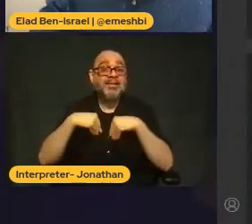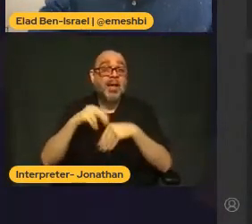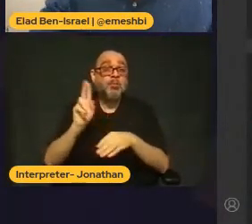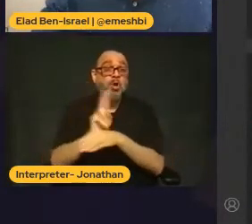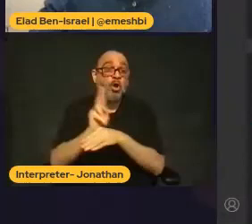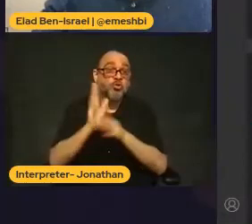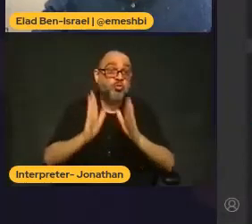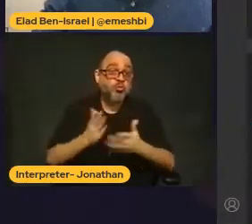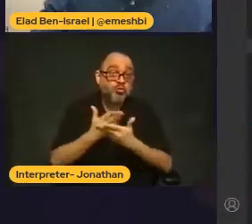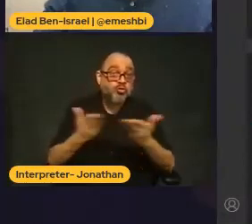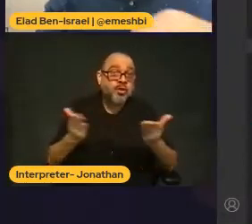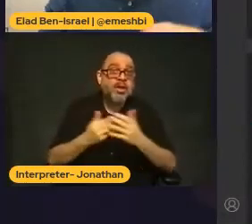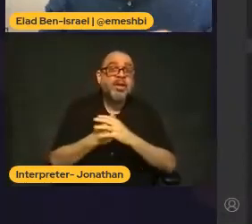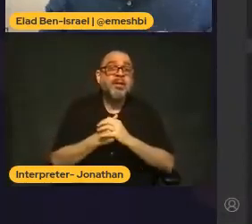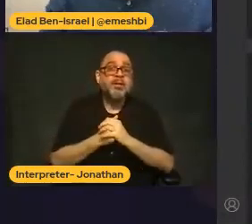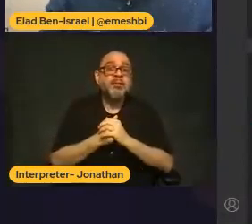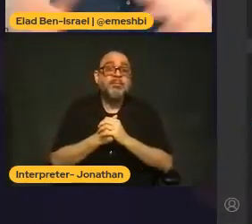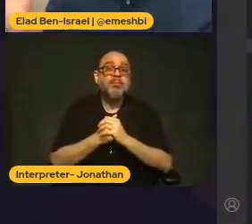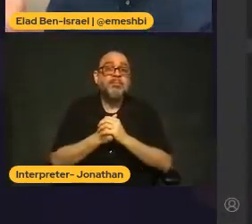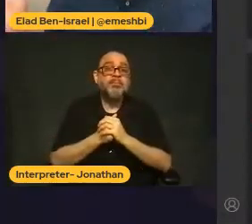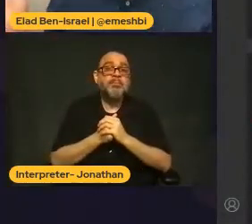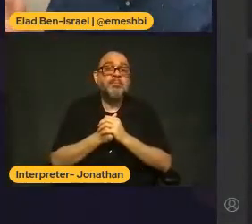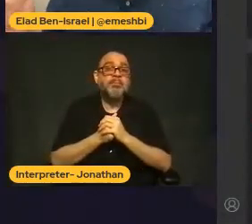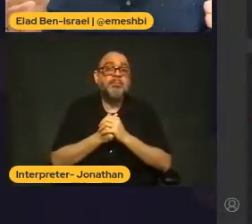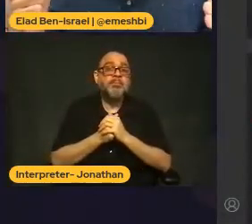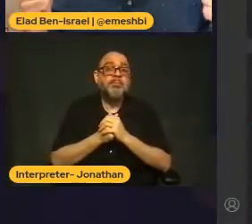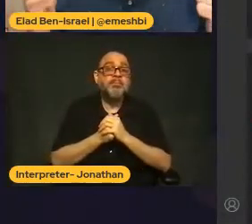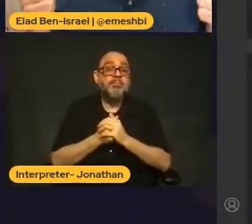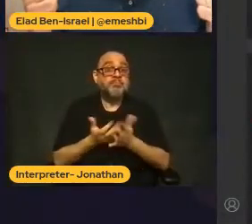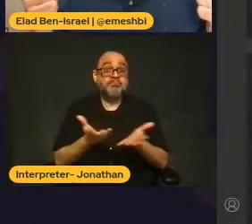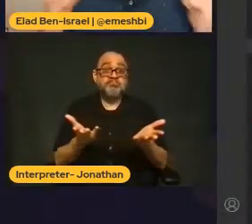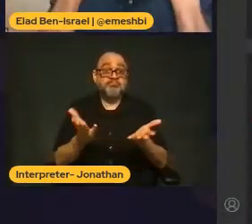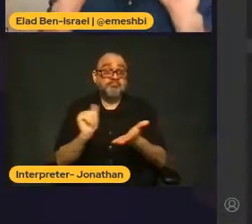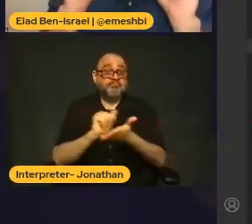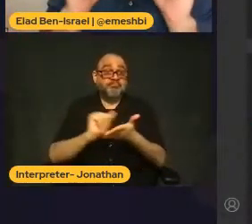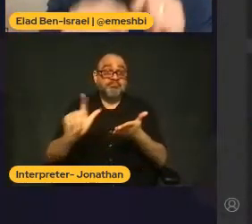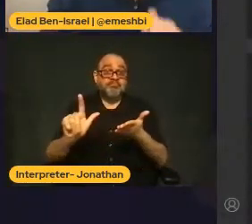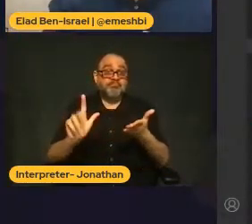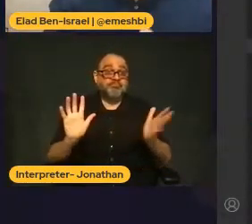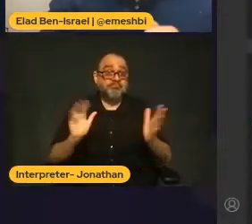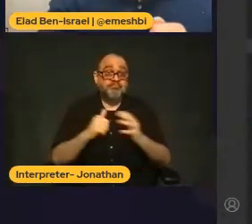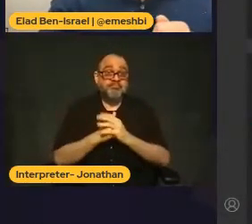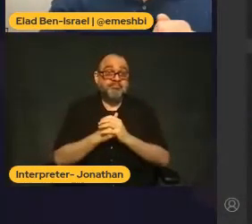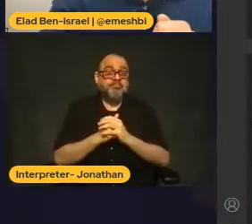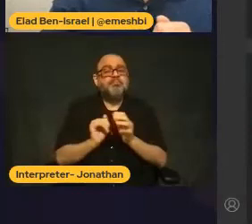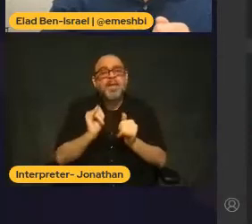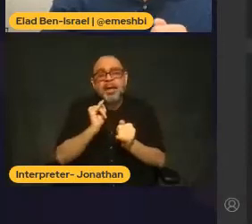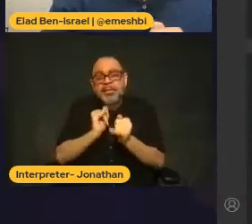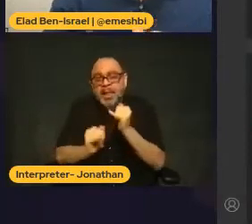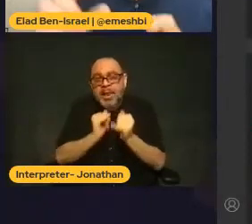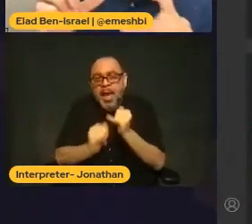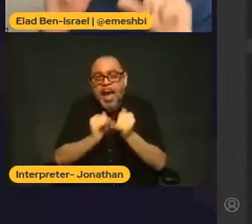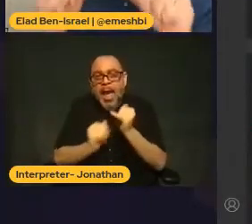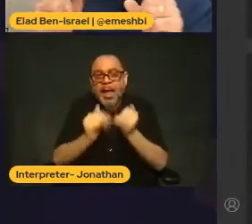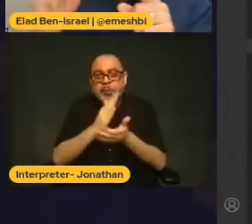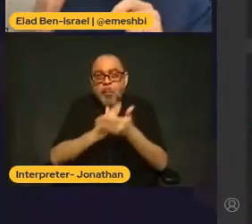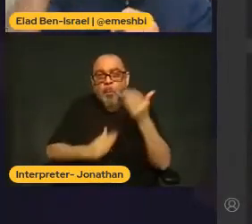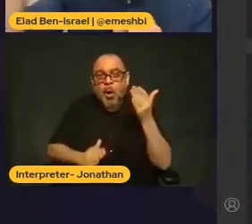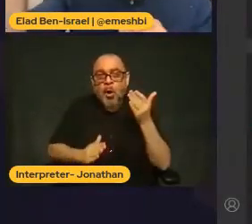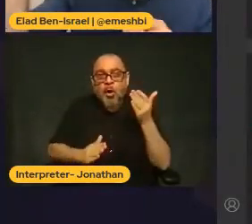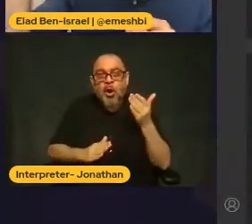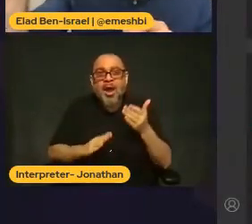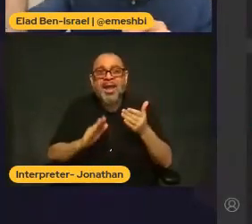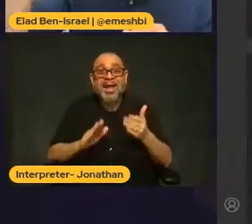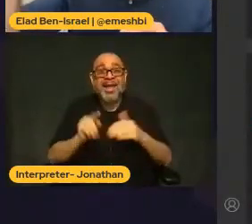pass it event, and that's it. The last remaining piece is to bind